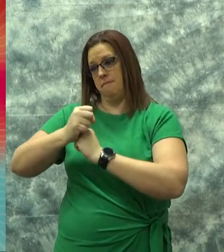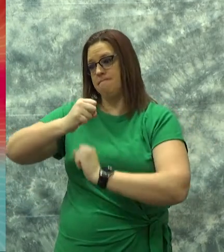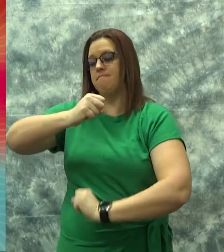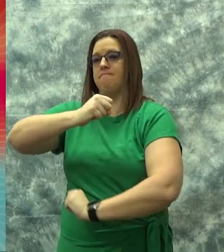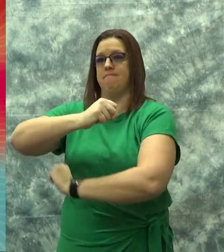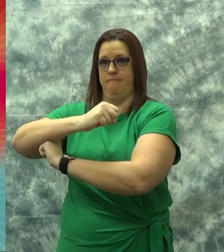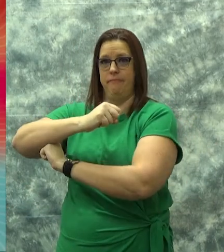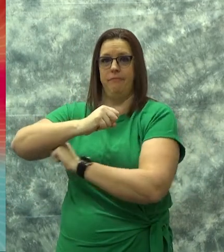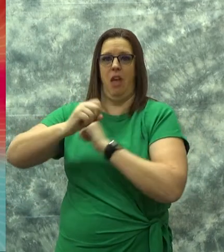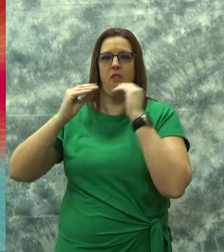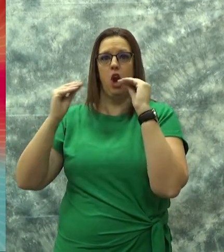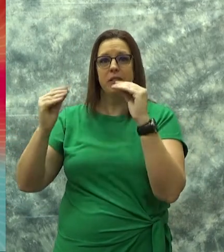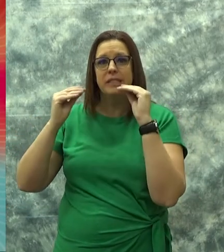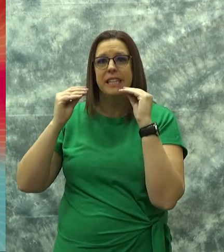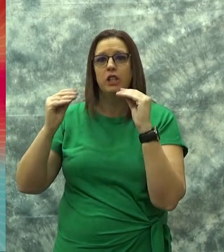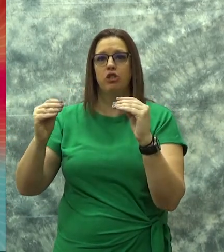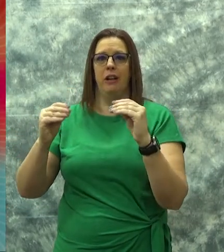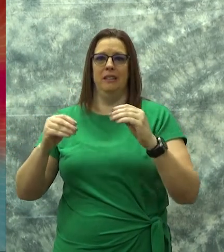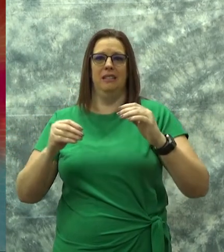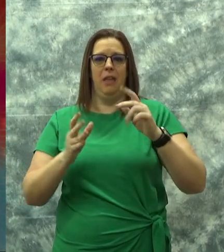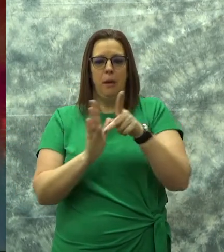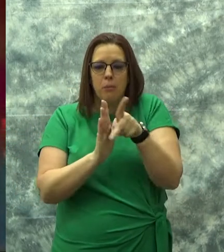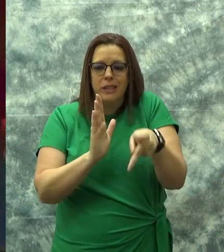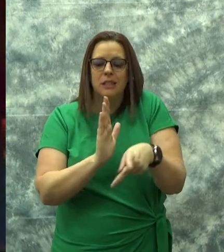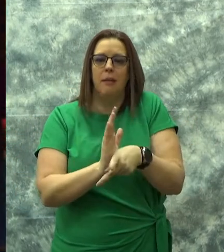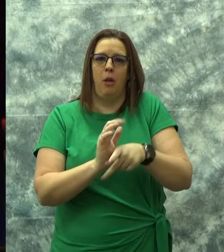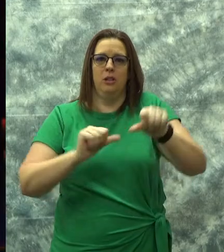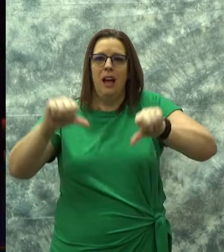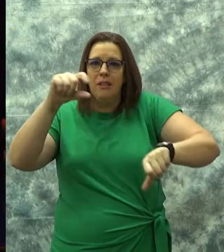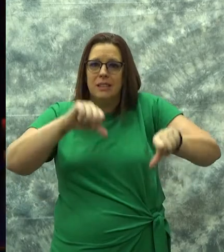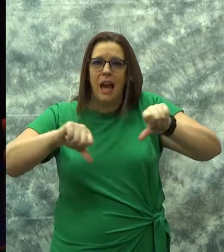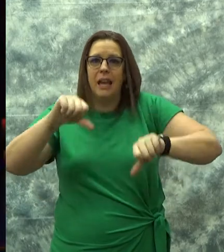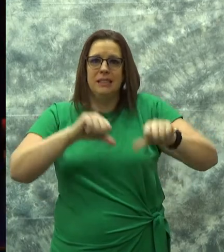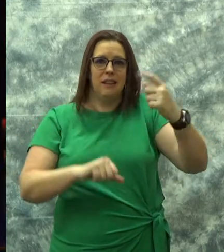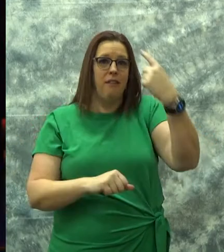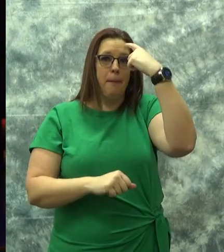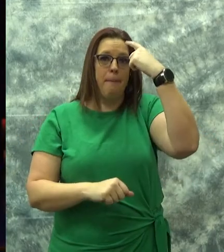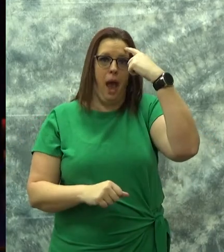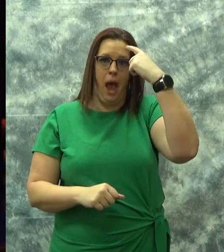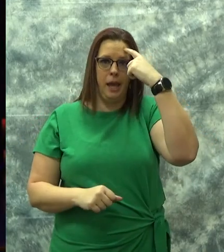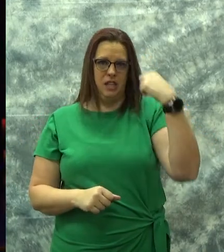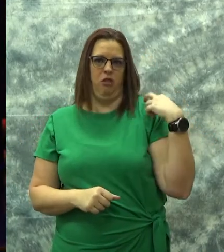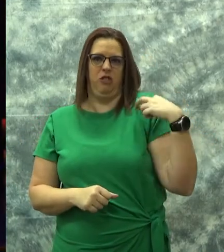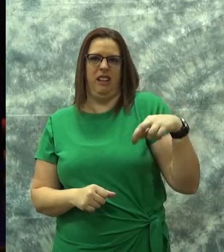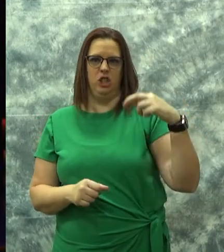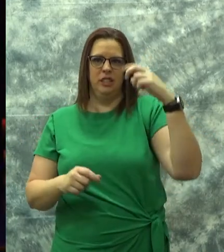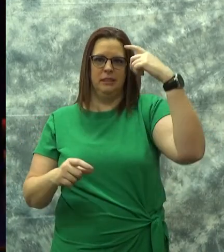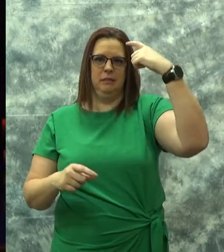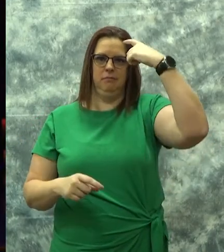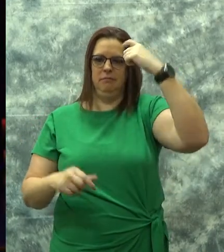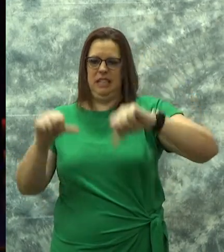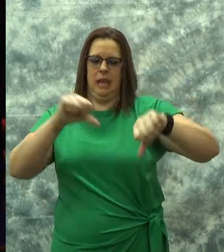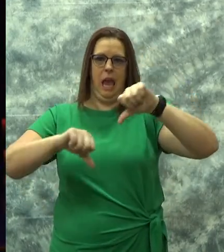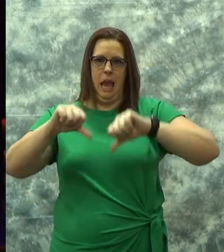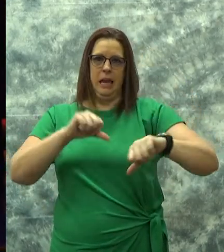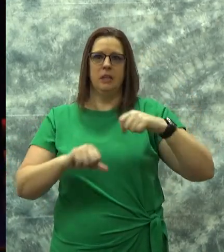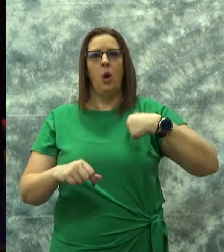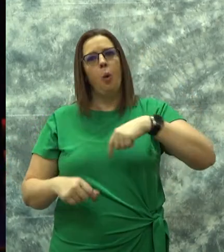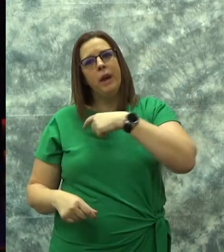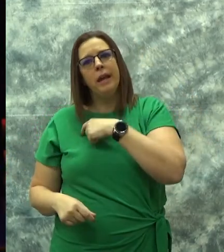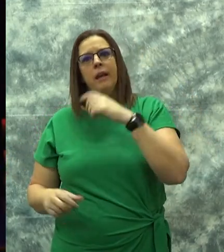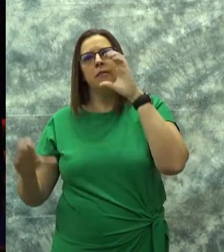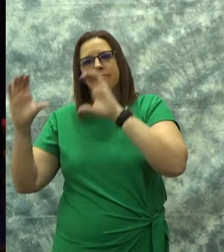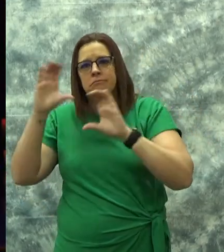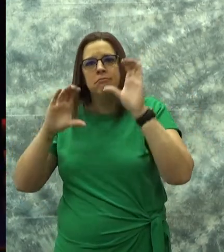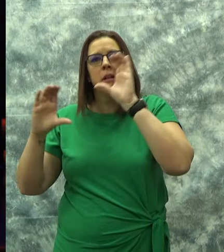of our teachings, the basic principles of science of mind, religious science, what we teach here, and we explore those